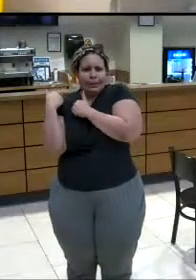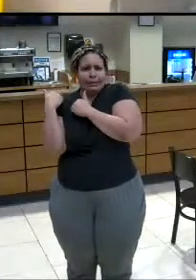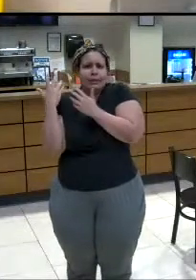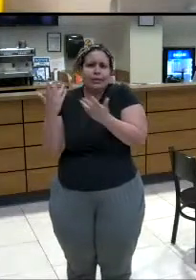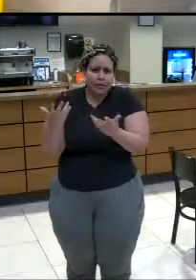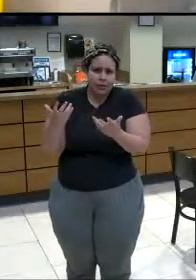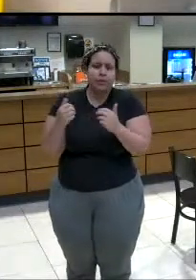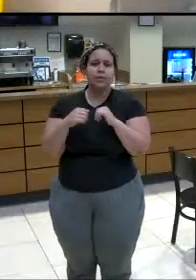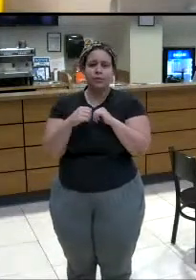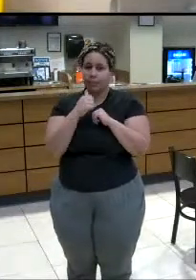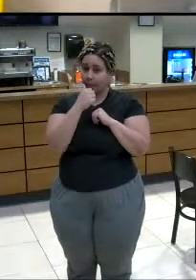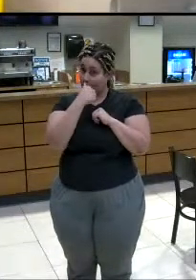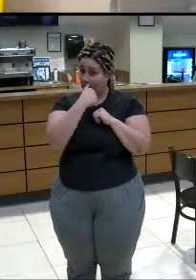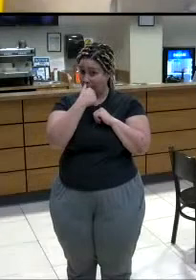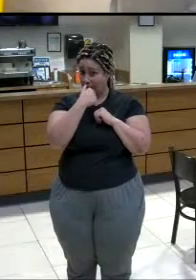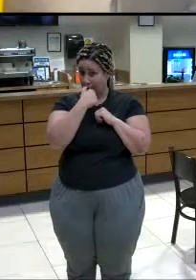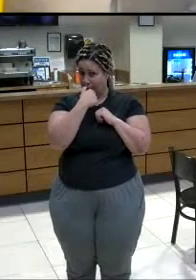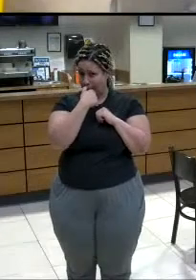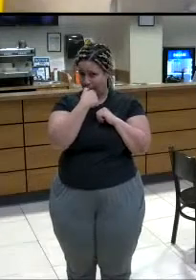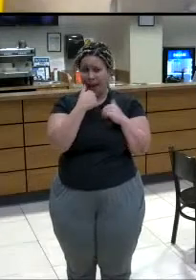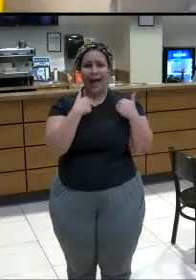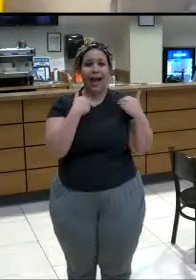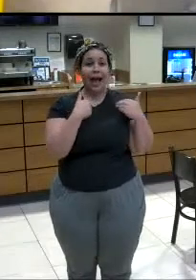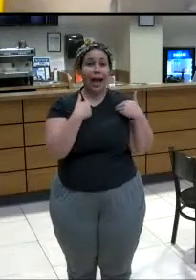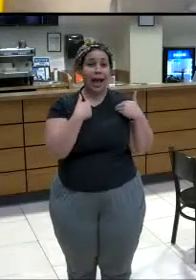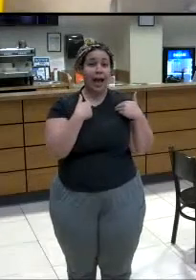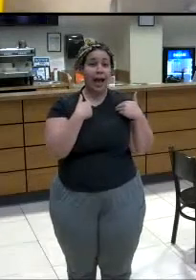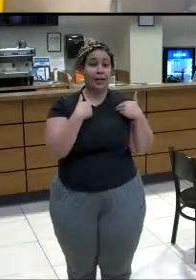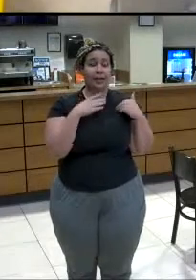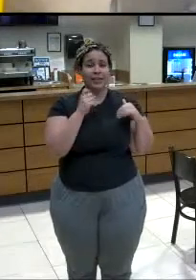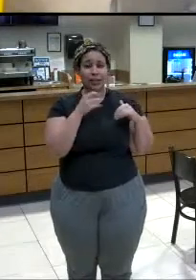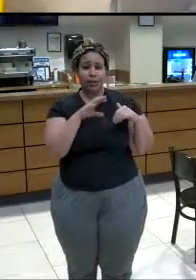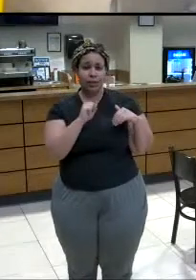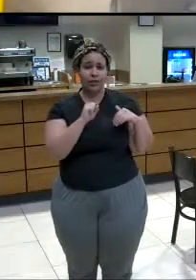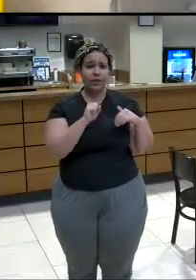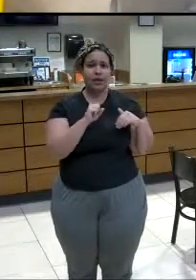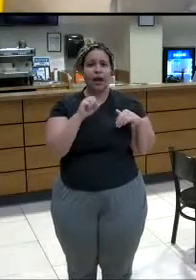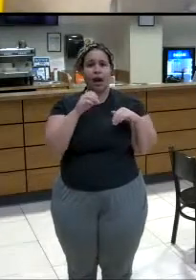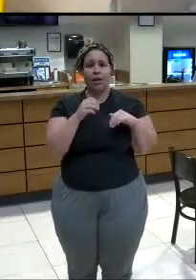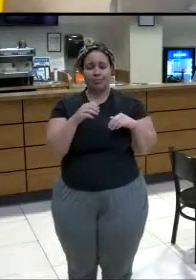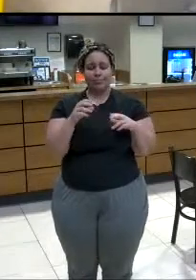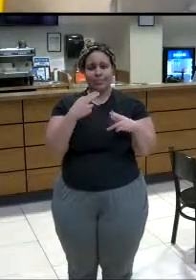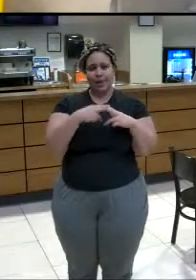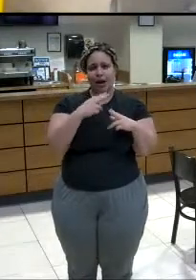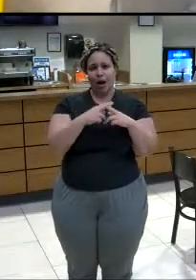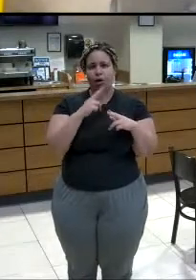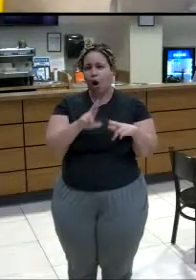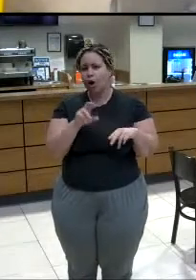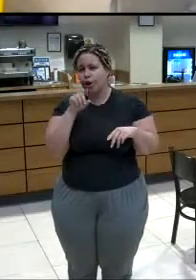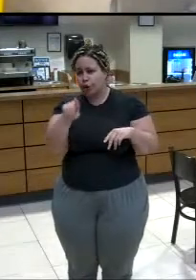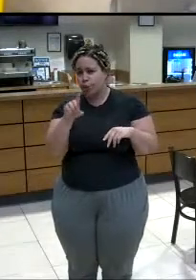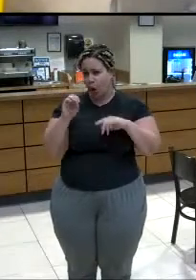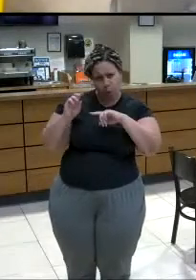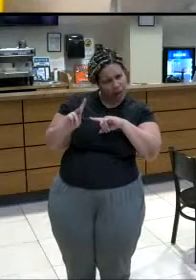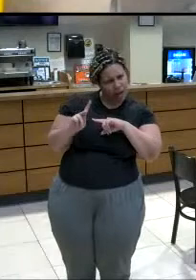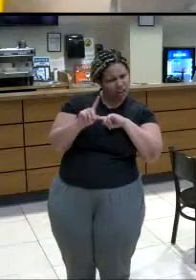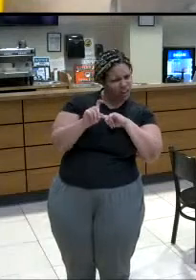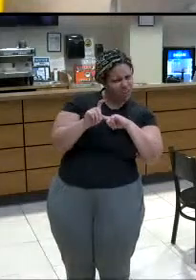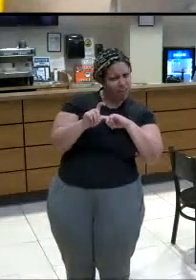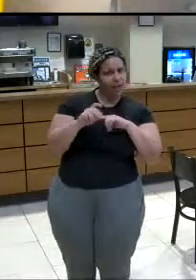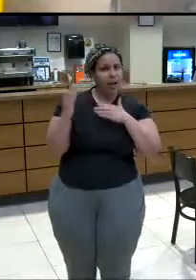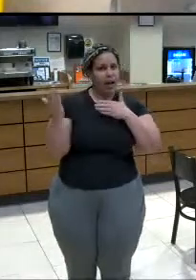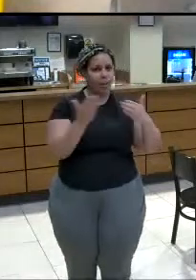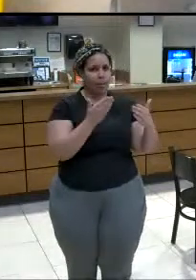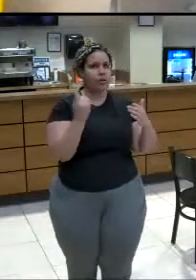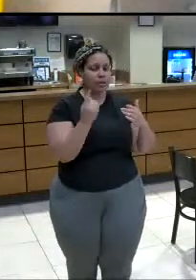this year, is I had a series for all support personnel. It was called Are You Okay? And I brought somebody in to work not only with the